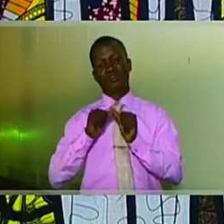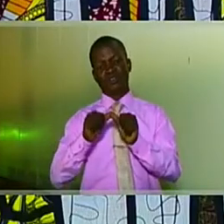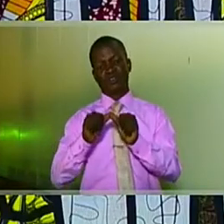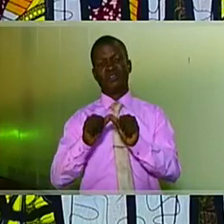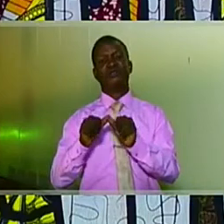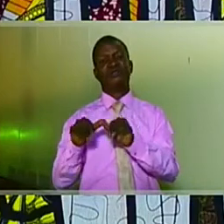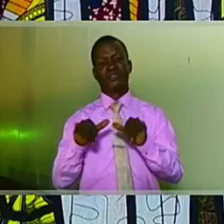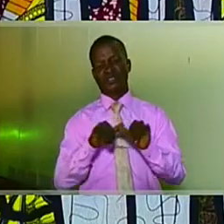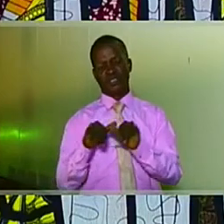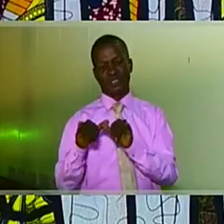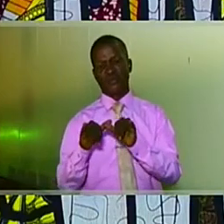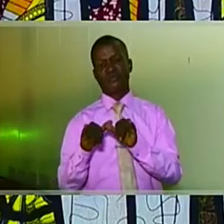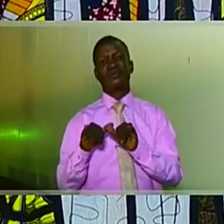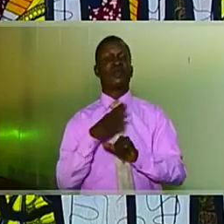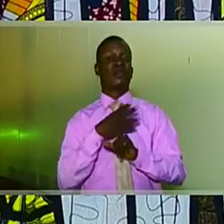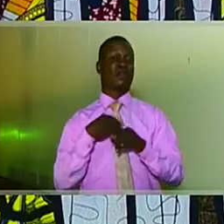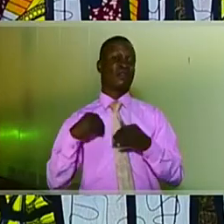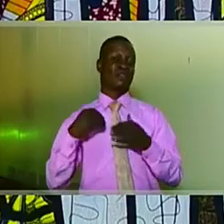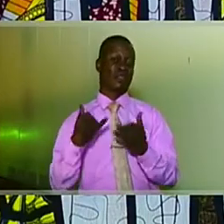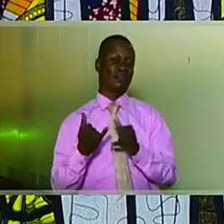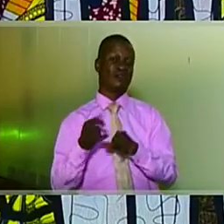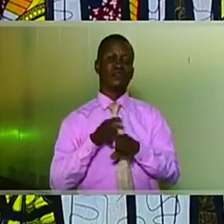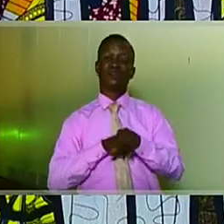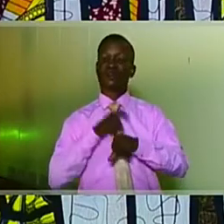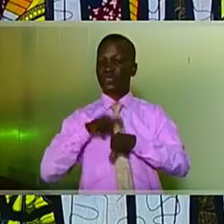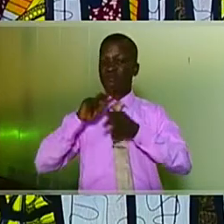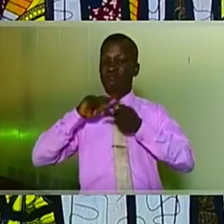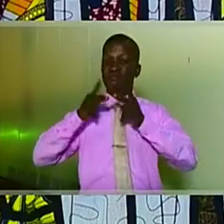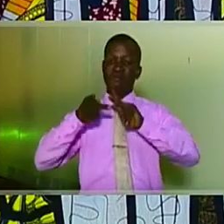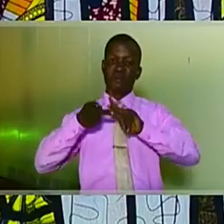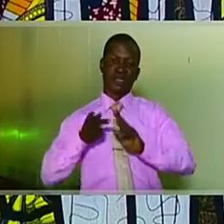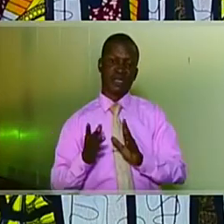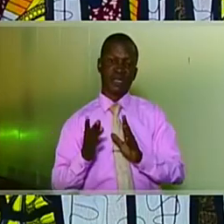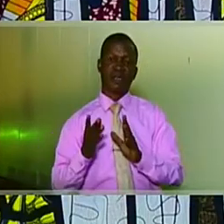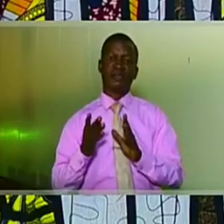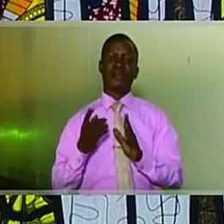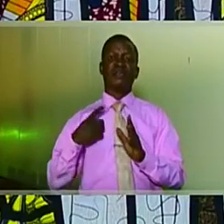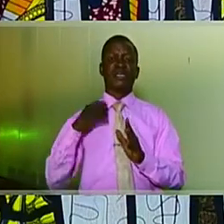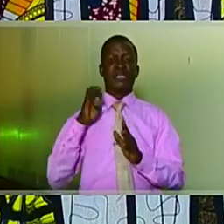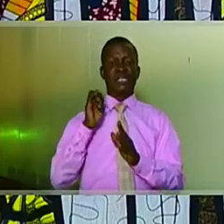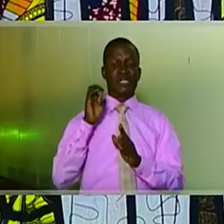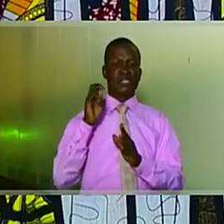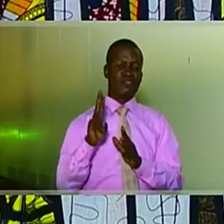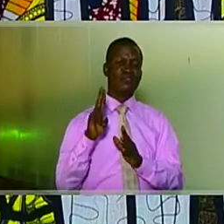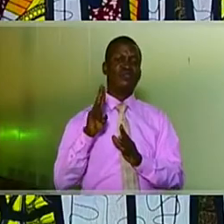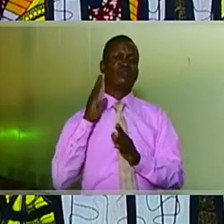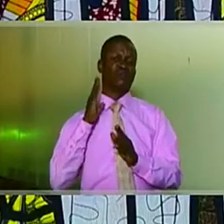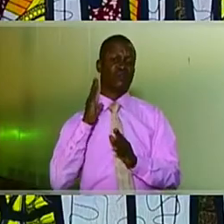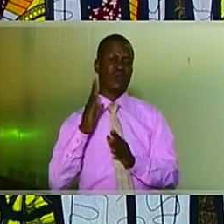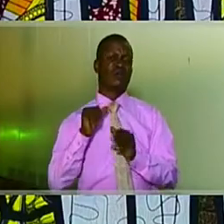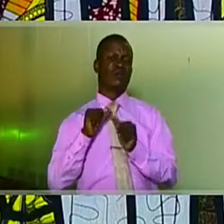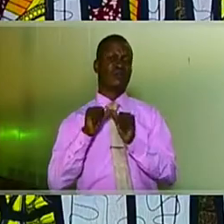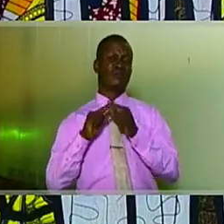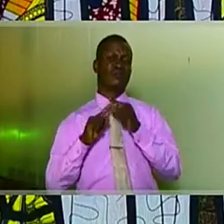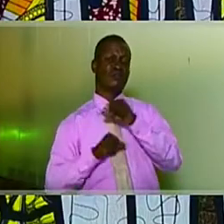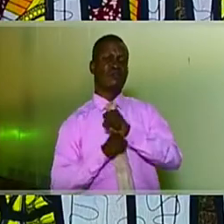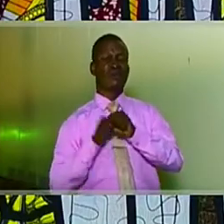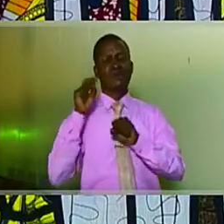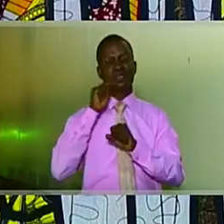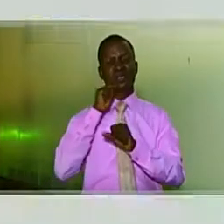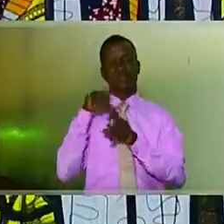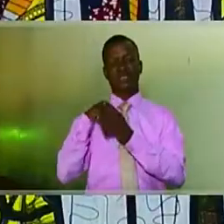adapting. And as long-term partners, the EU will continue to support Nigeria in advancing this